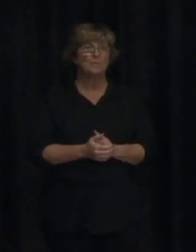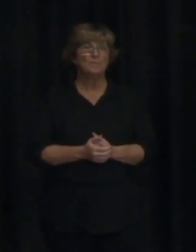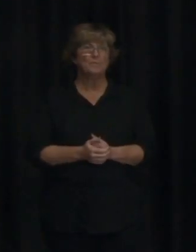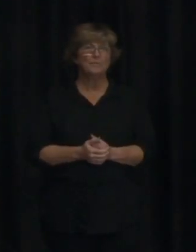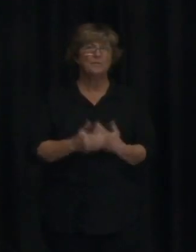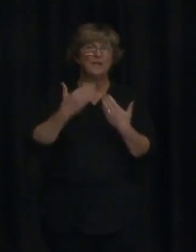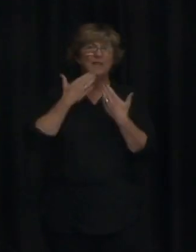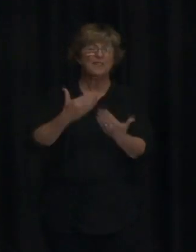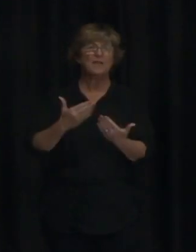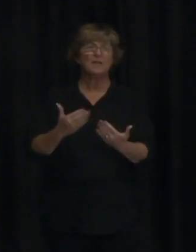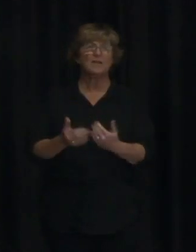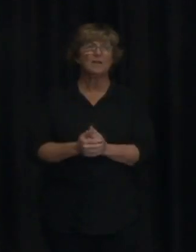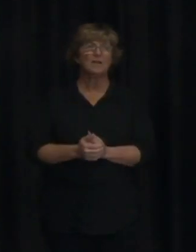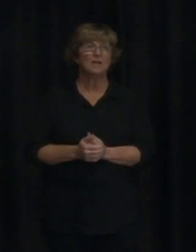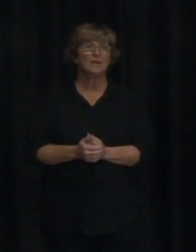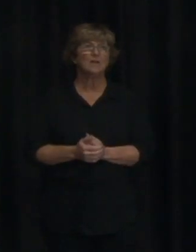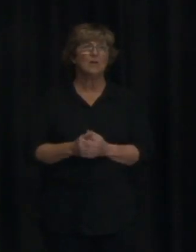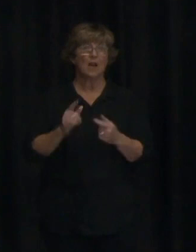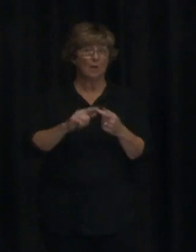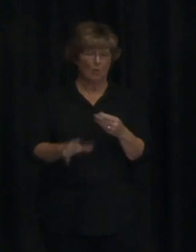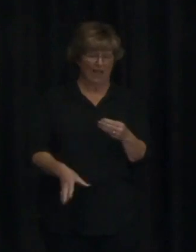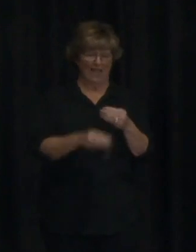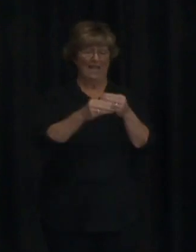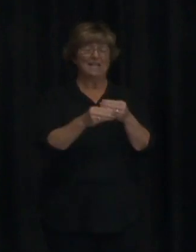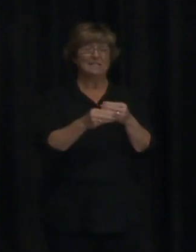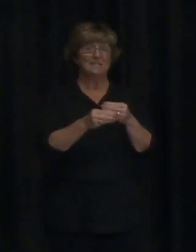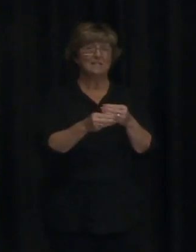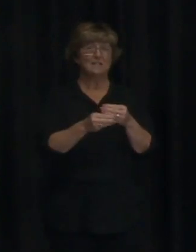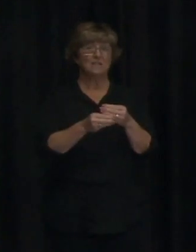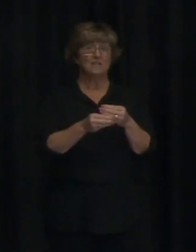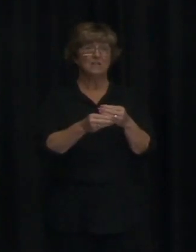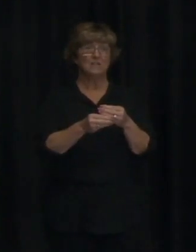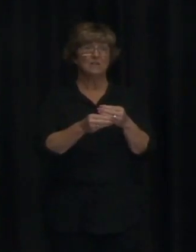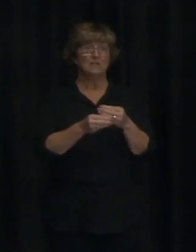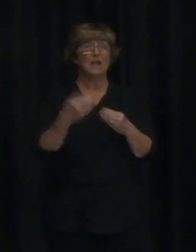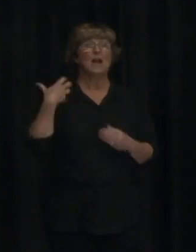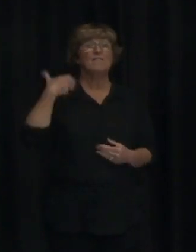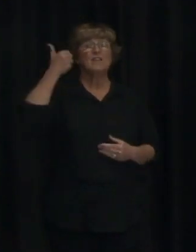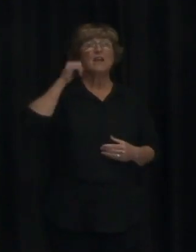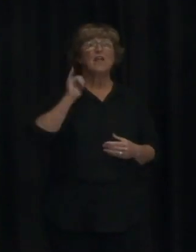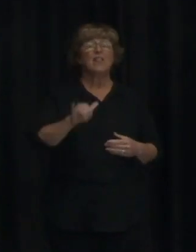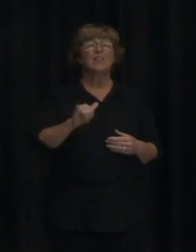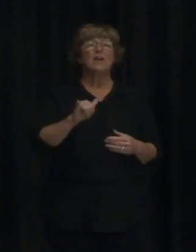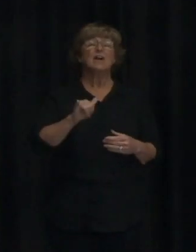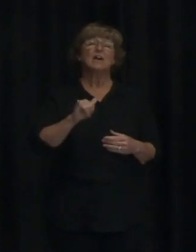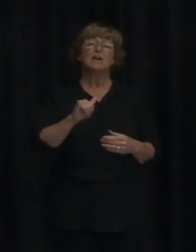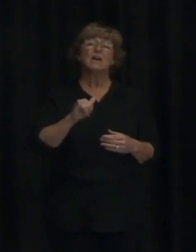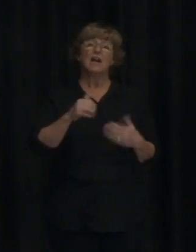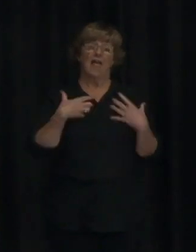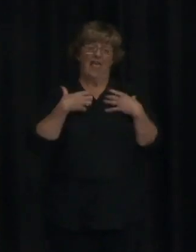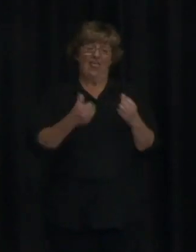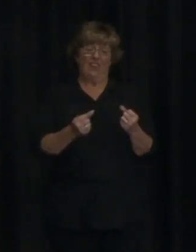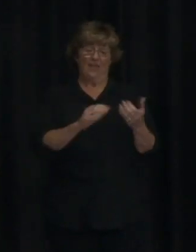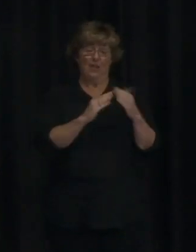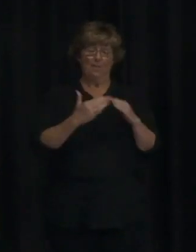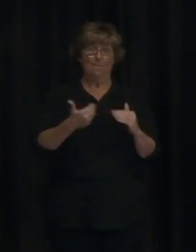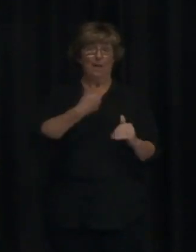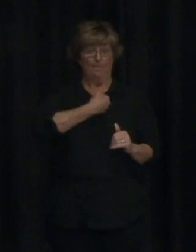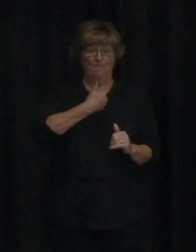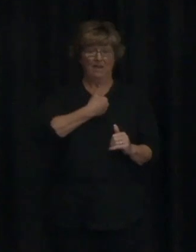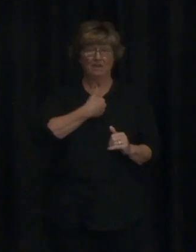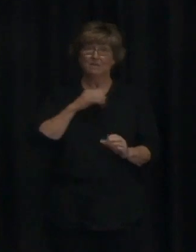Thank you. And just to sort of add on to our legislative leaders, I chaired the Senate Health Committee, and I know that I personally have